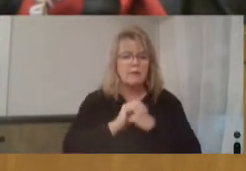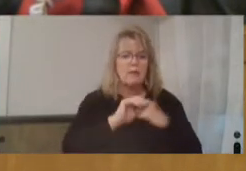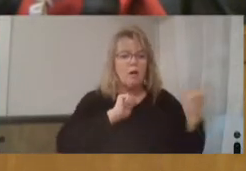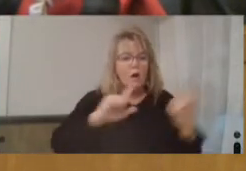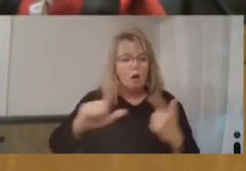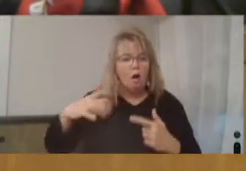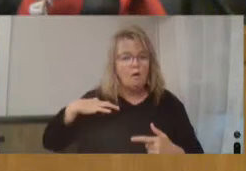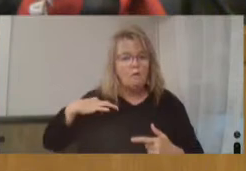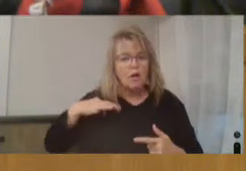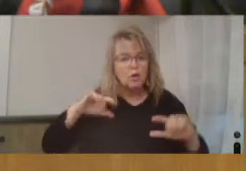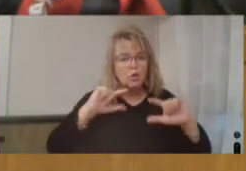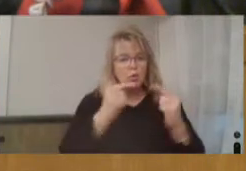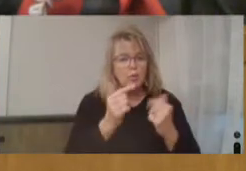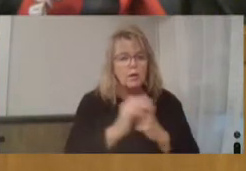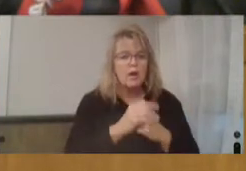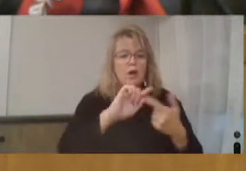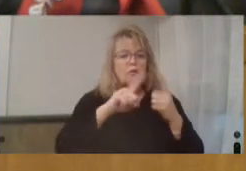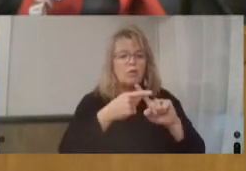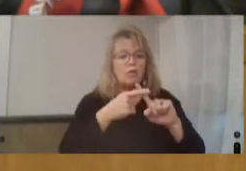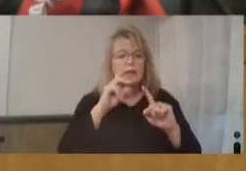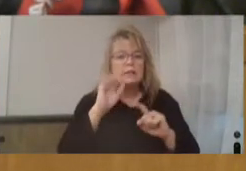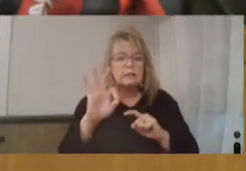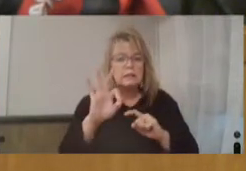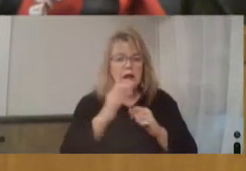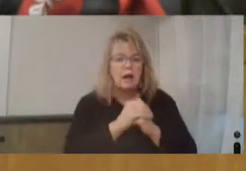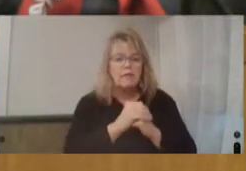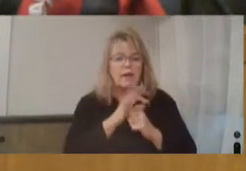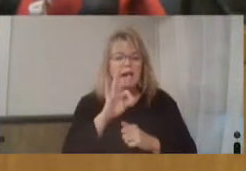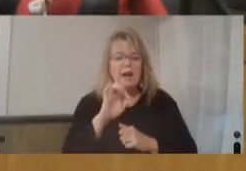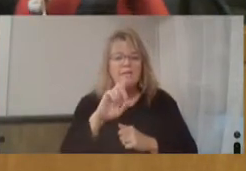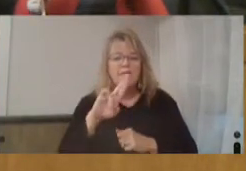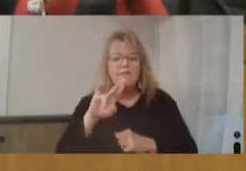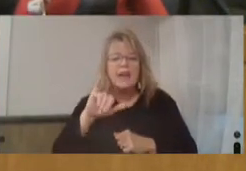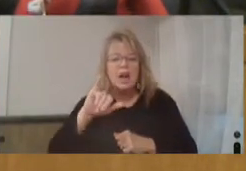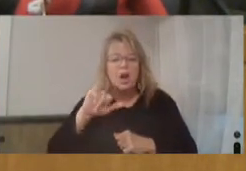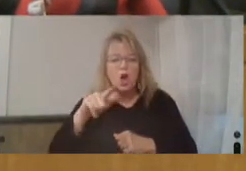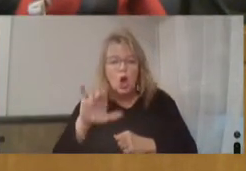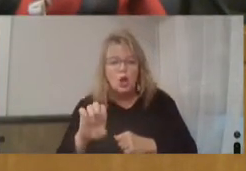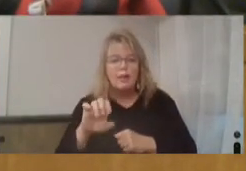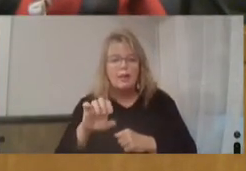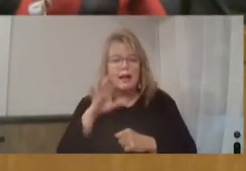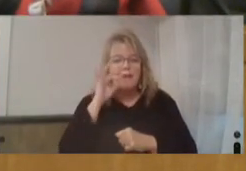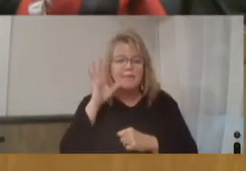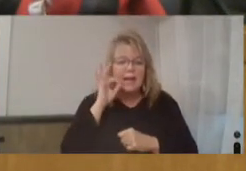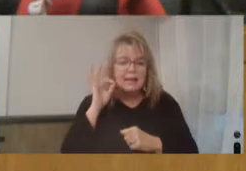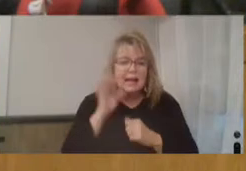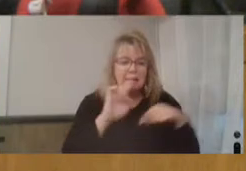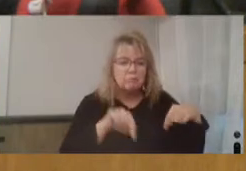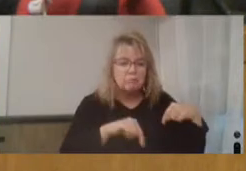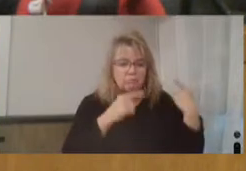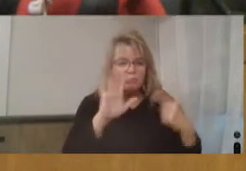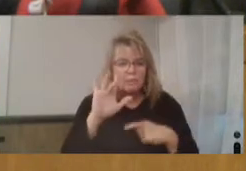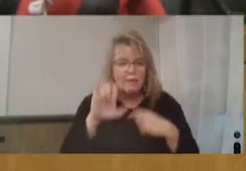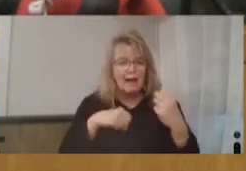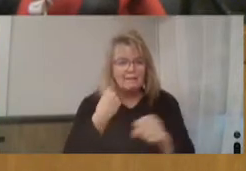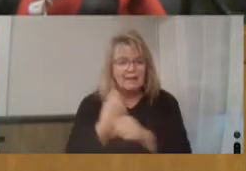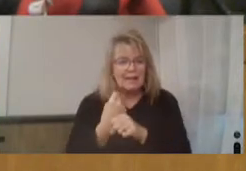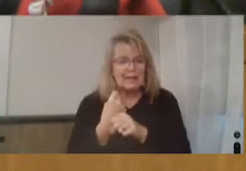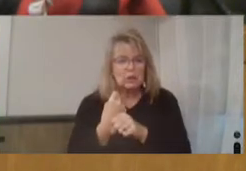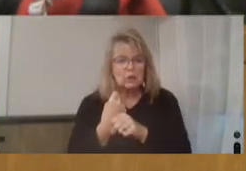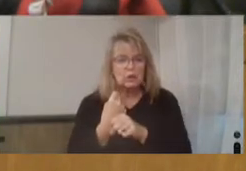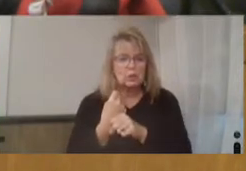group called Friends of Feral Felines. We have been in existence 25 years, and we assist